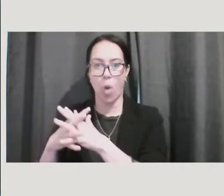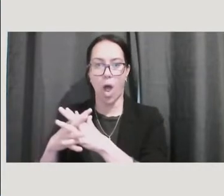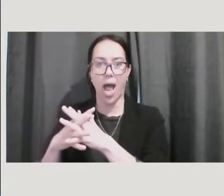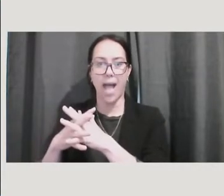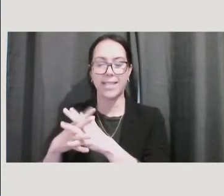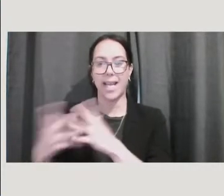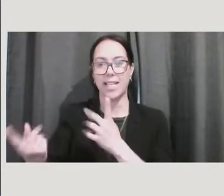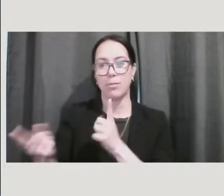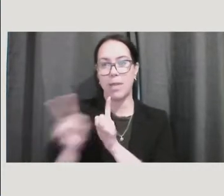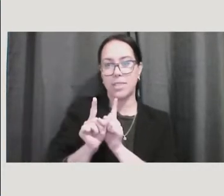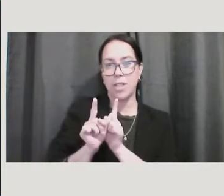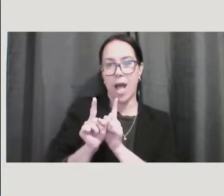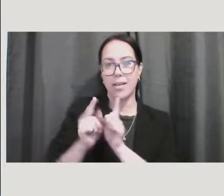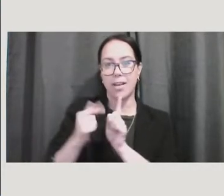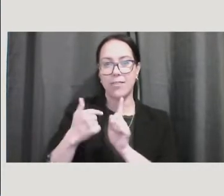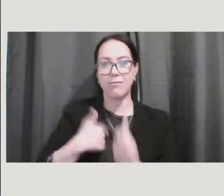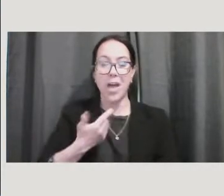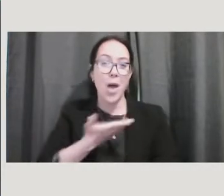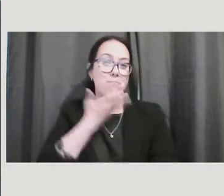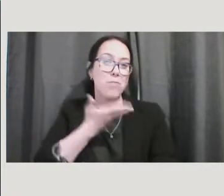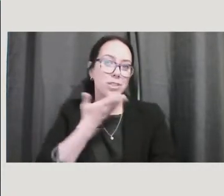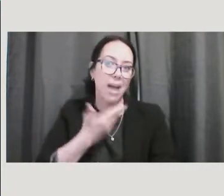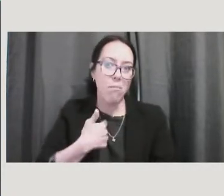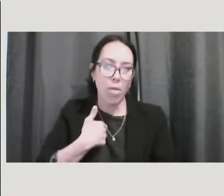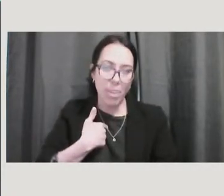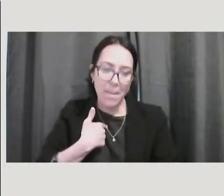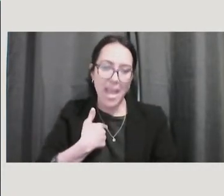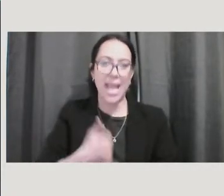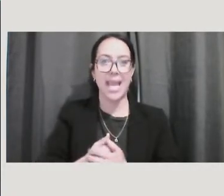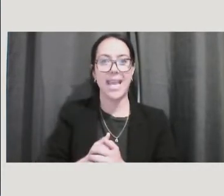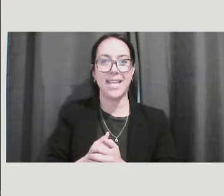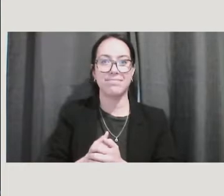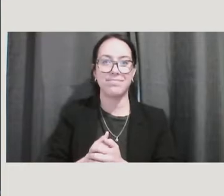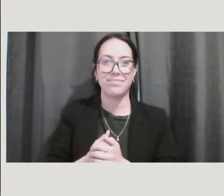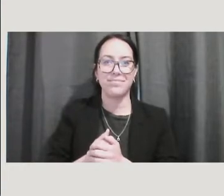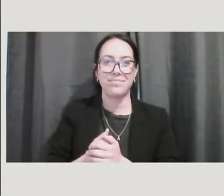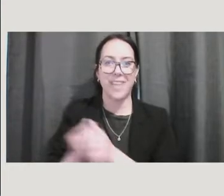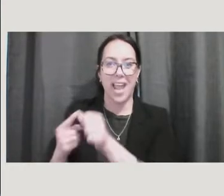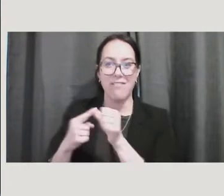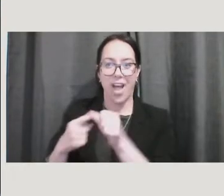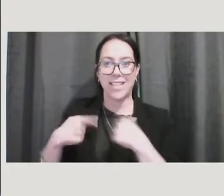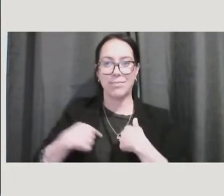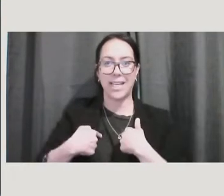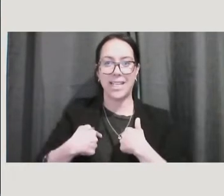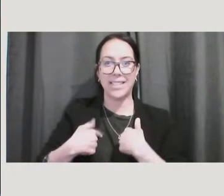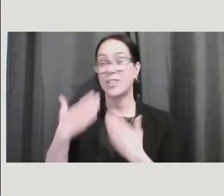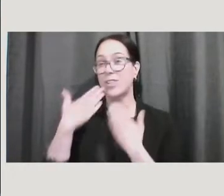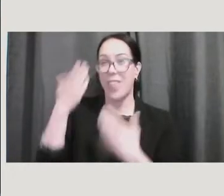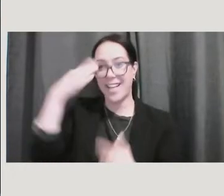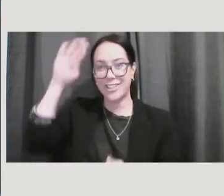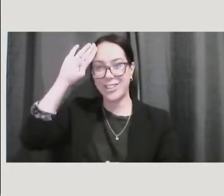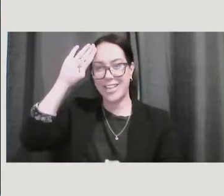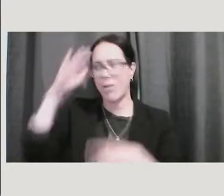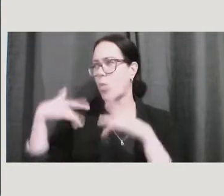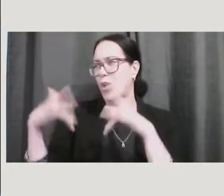put up with me has advised me um so you know thanks Chief not yet anyway so we're just going to give a